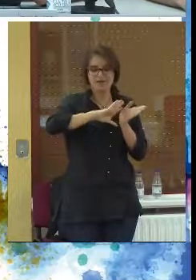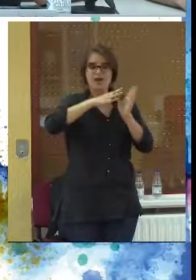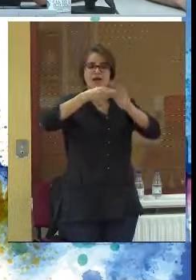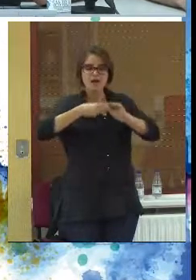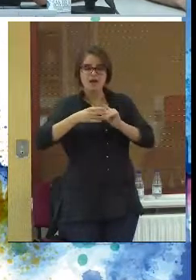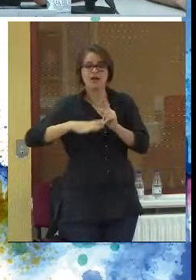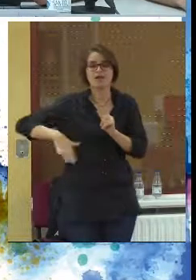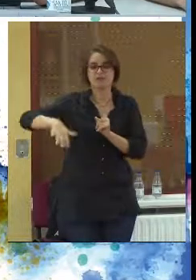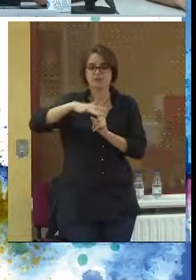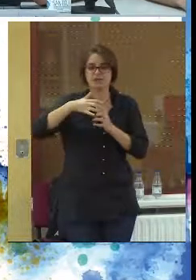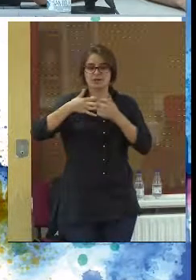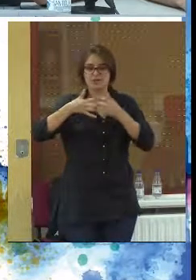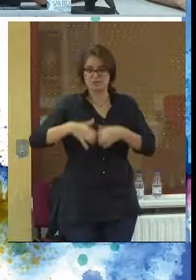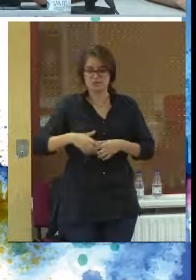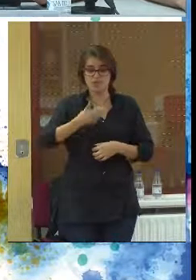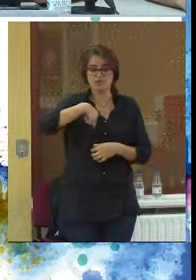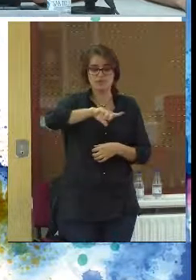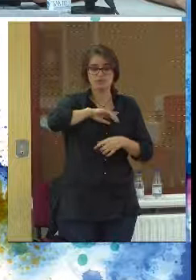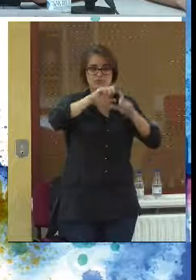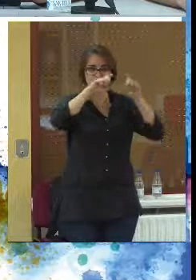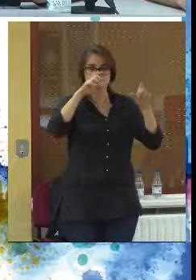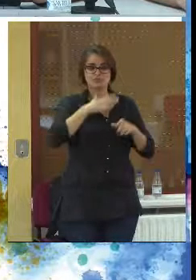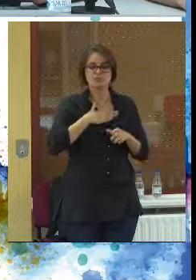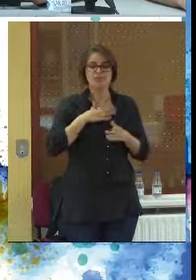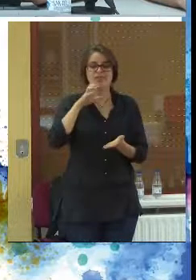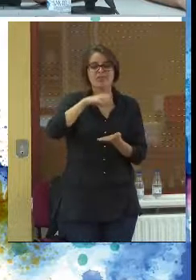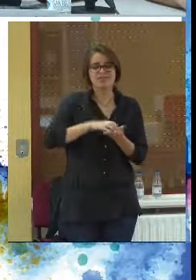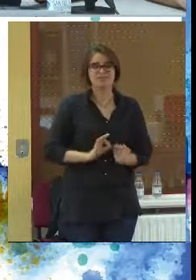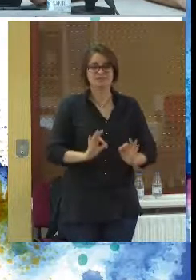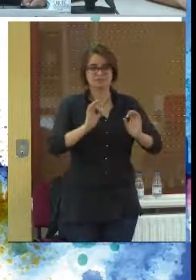have been applied to an environment